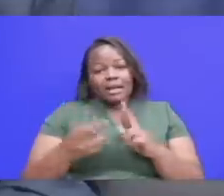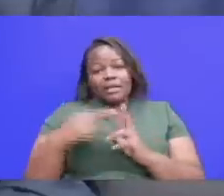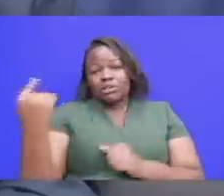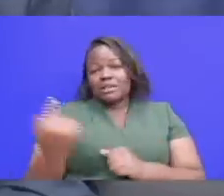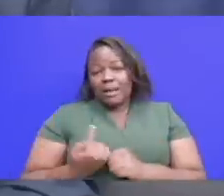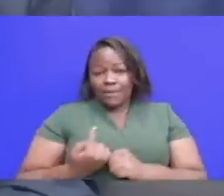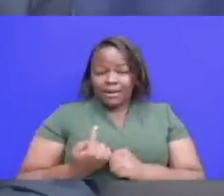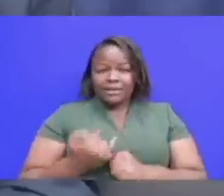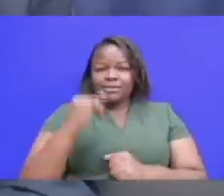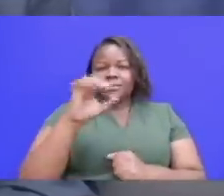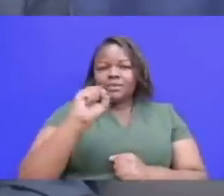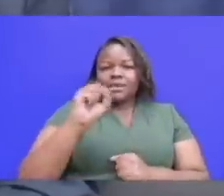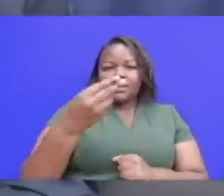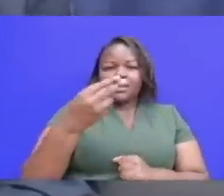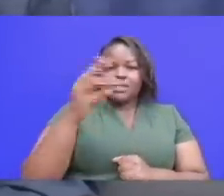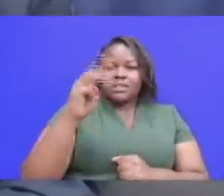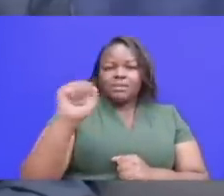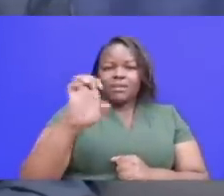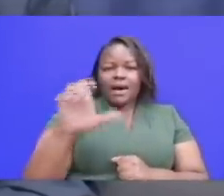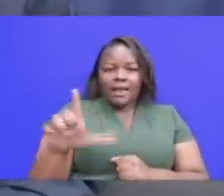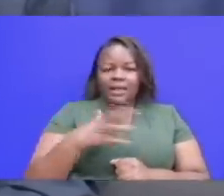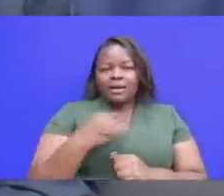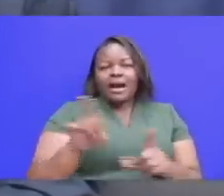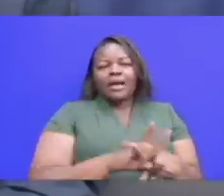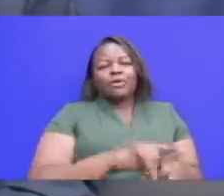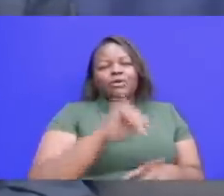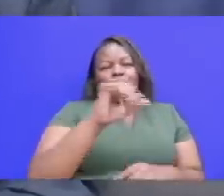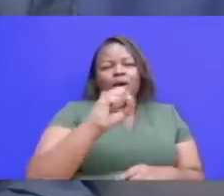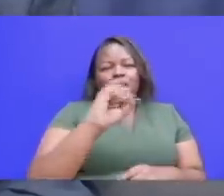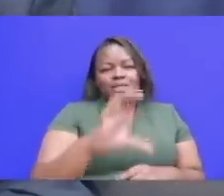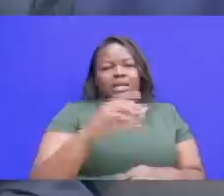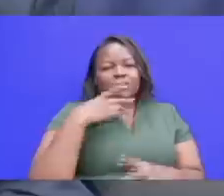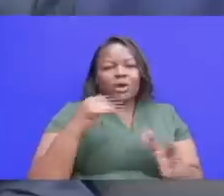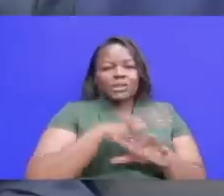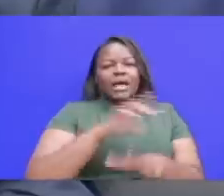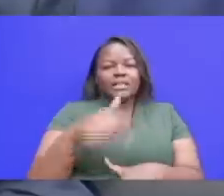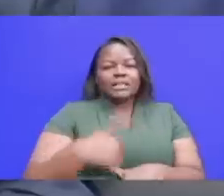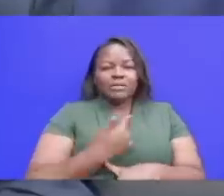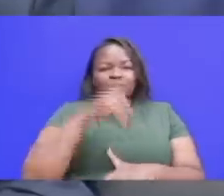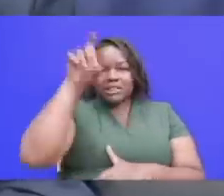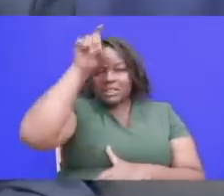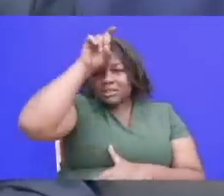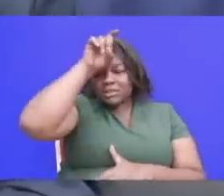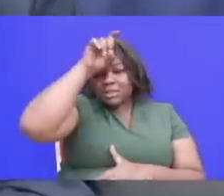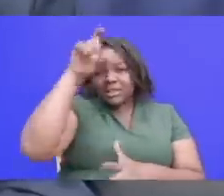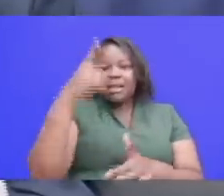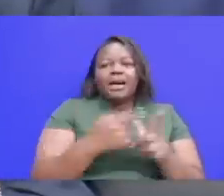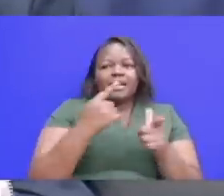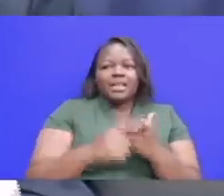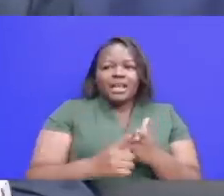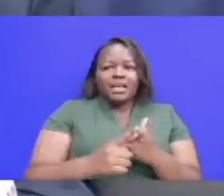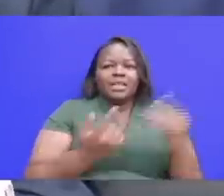Yes. Ishmael and Isaac. But all in all, he has found himself in Egypt, and then sold